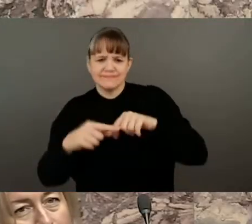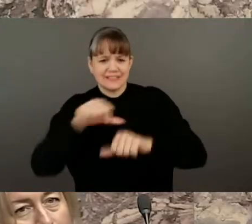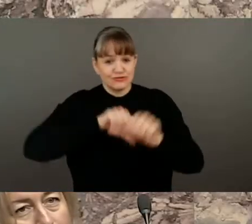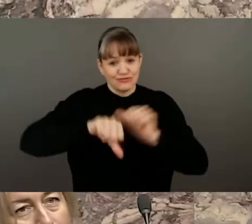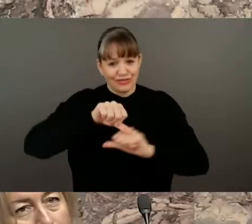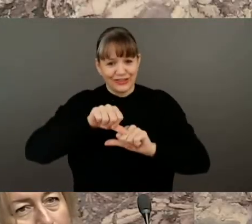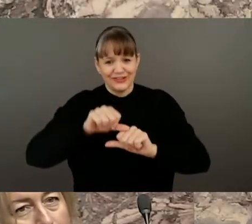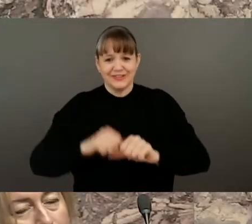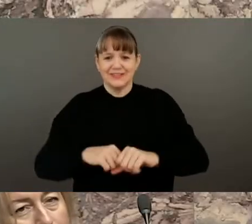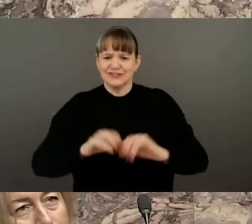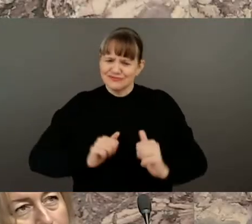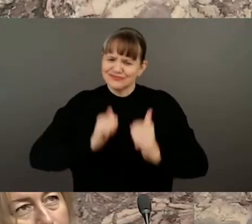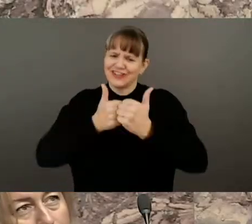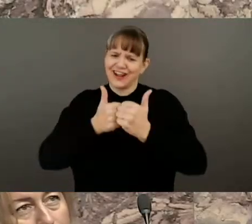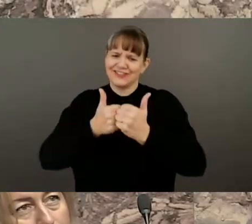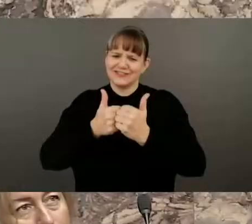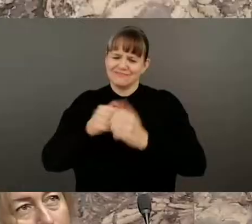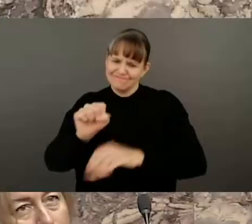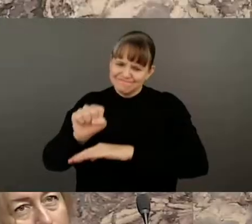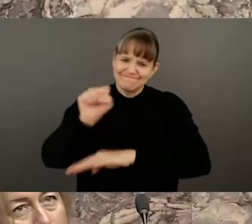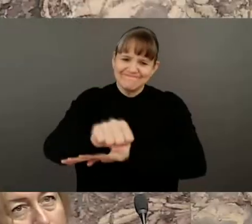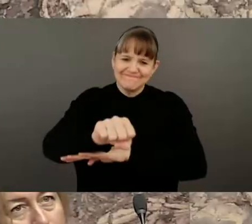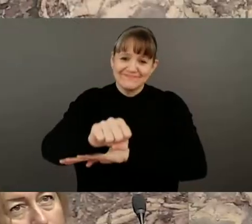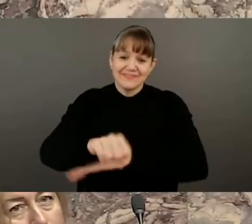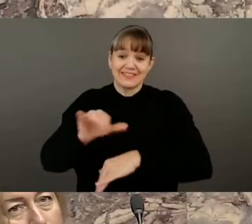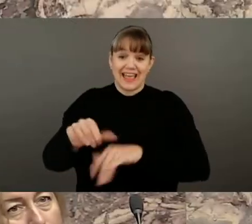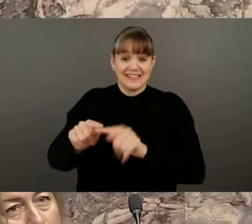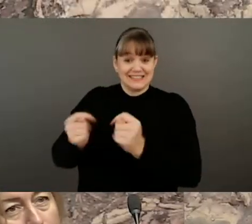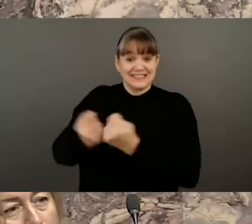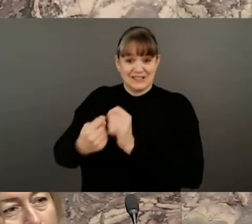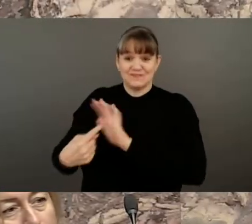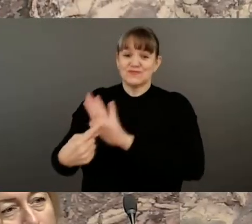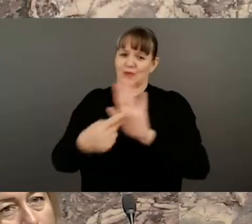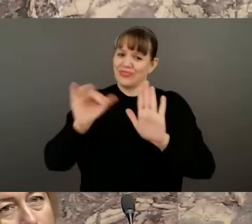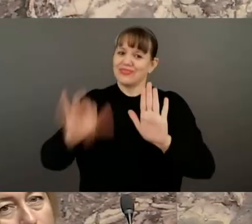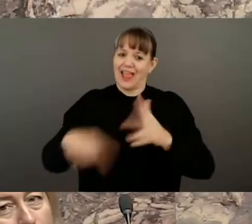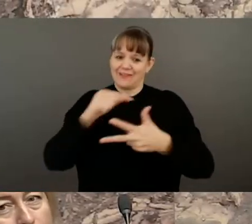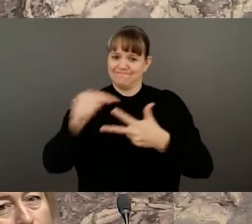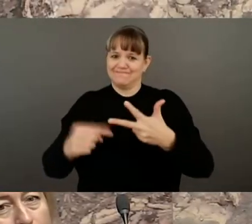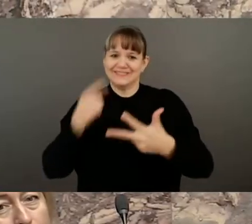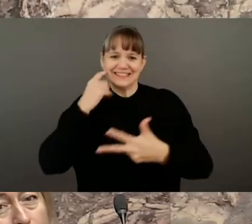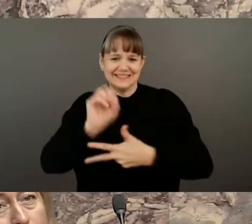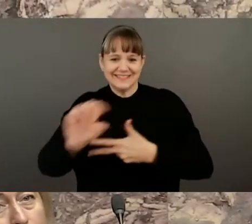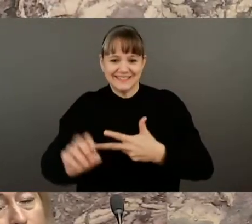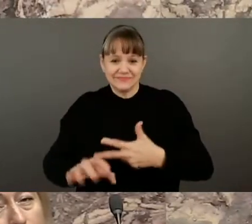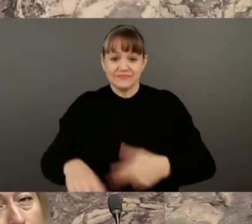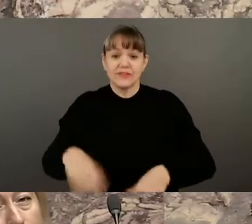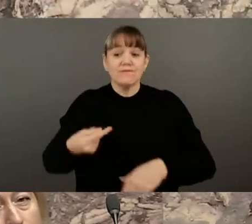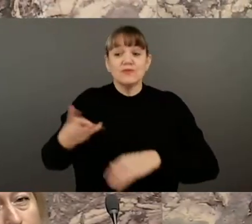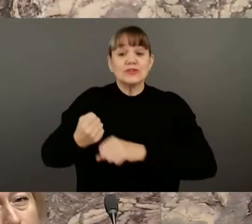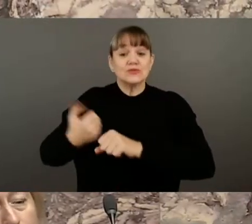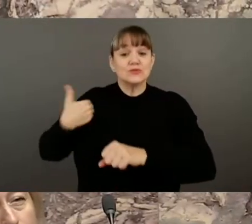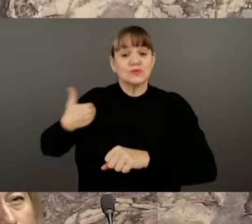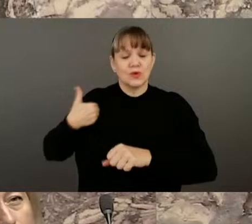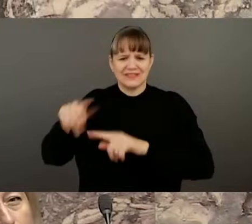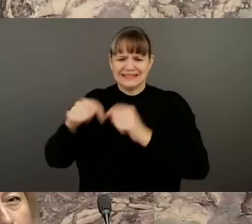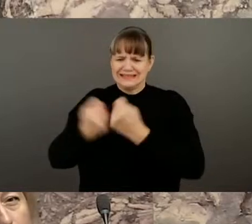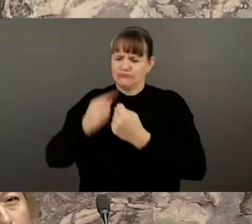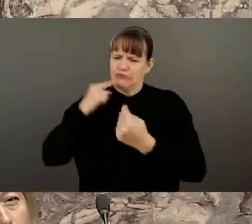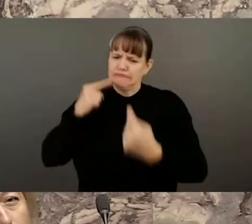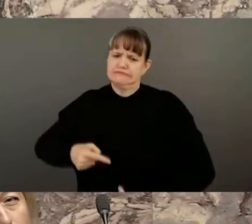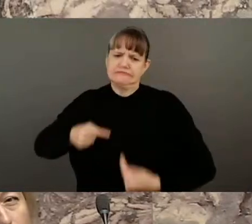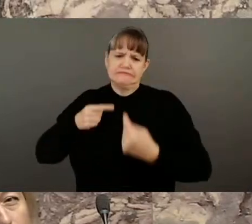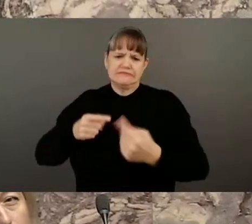Rams. Just a few short years ago, this team struggled. They barely had enough players to field the team. They went years without a